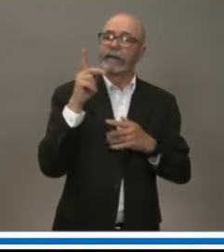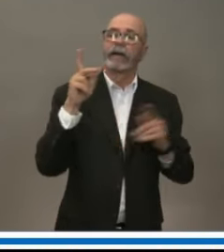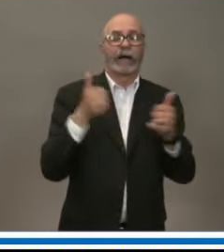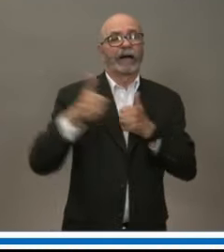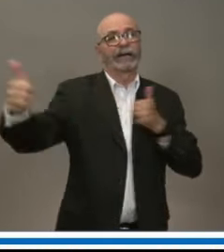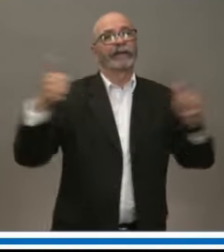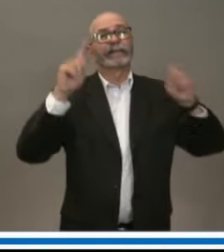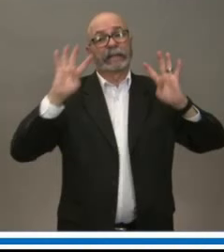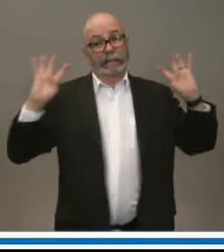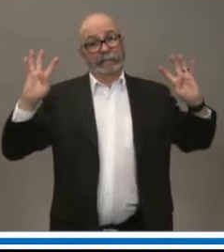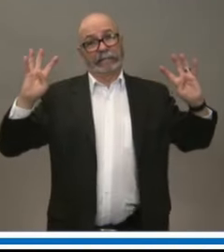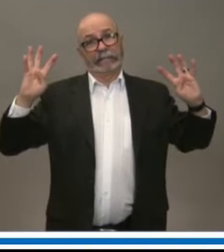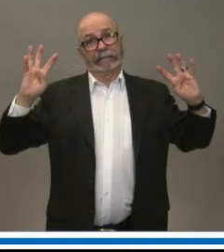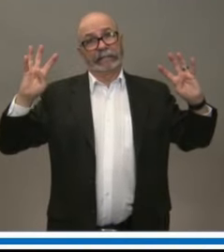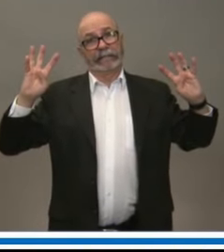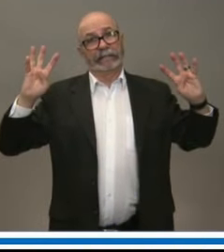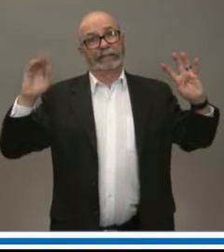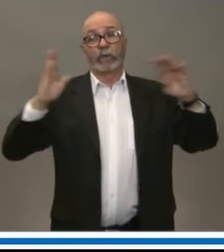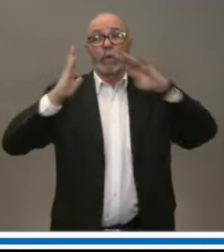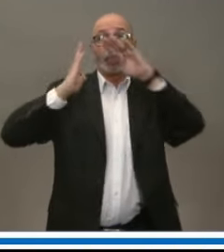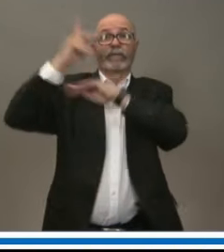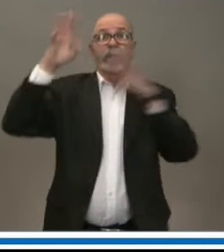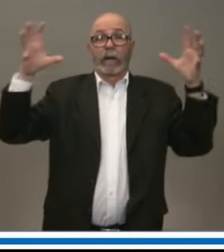for essential gatherings only.